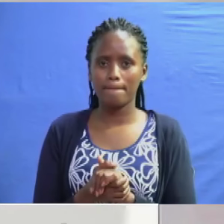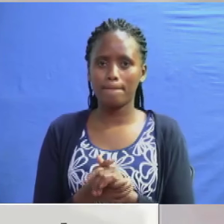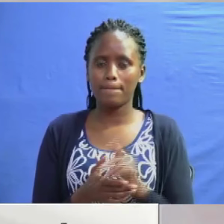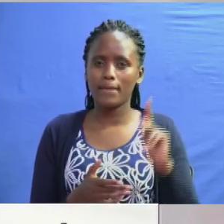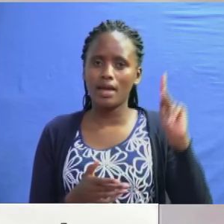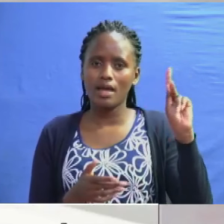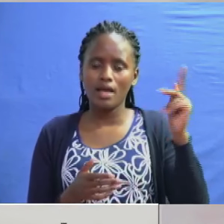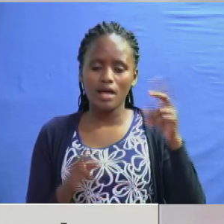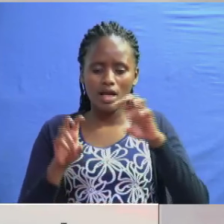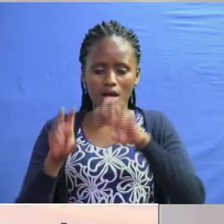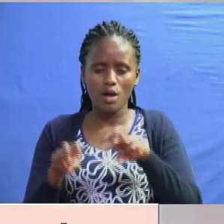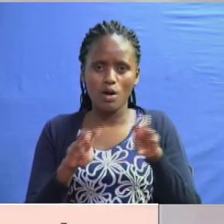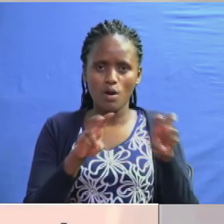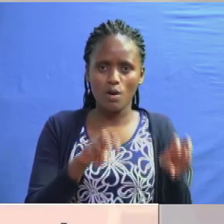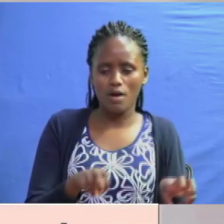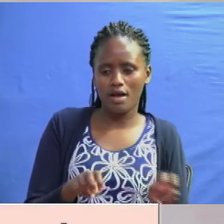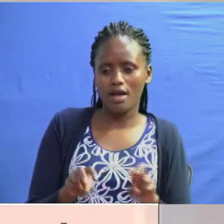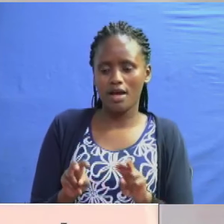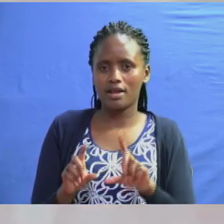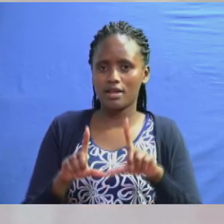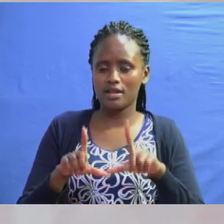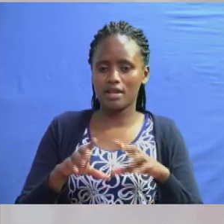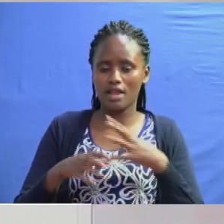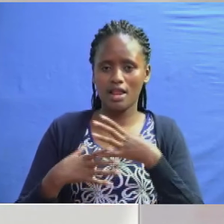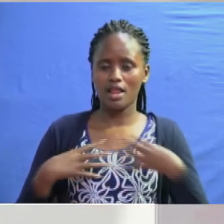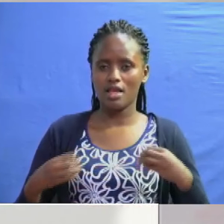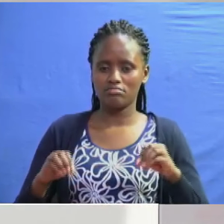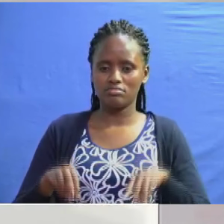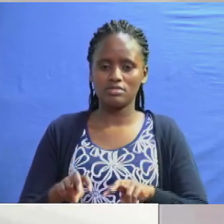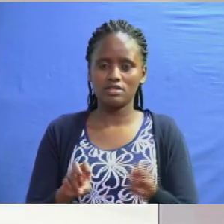The Kenya Agricultural and Livestock Research Organization, KARLO,